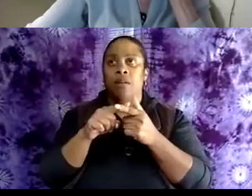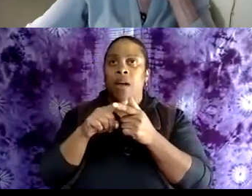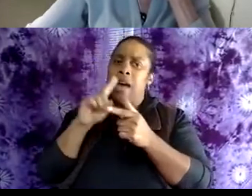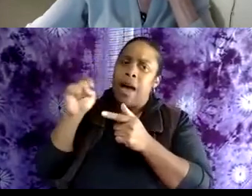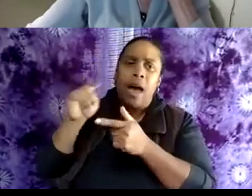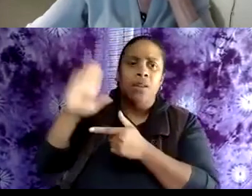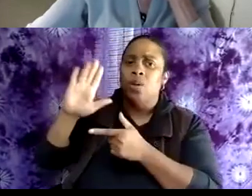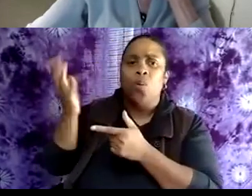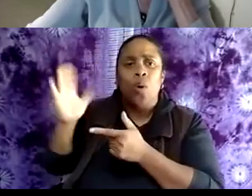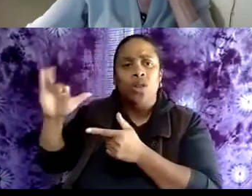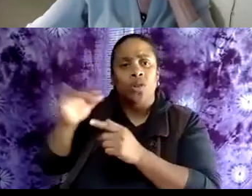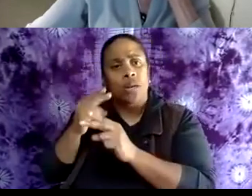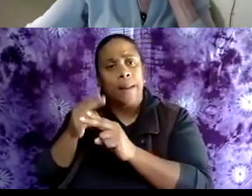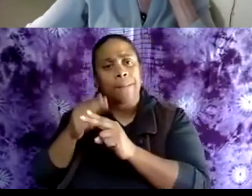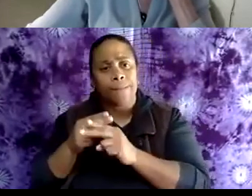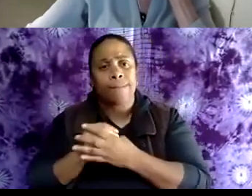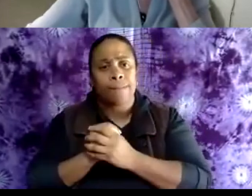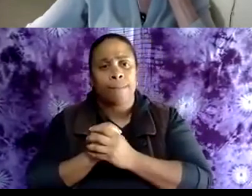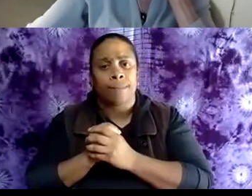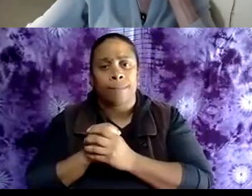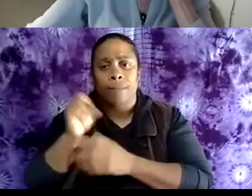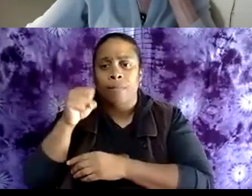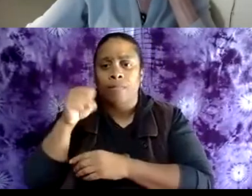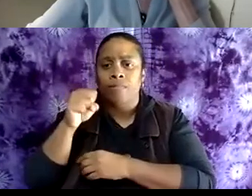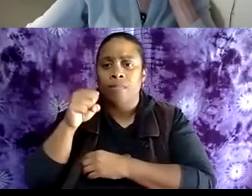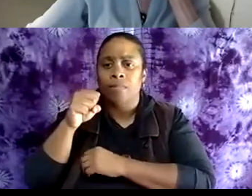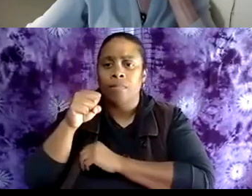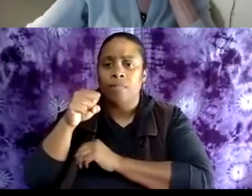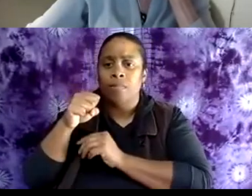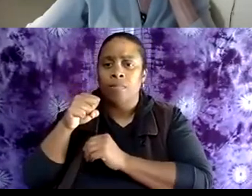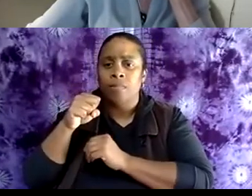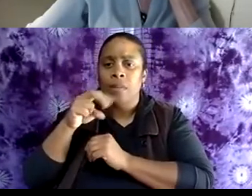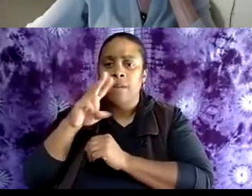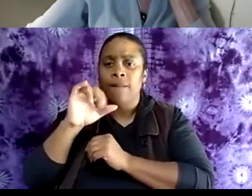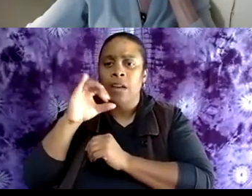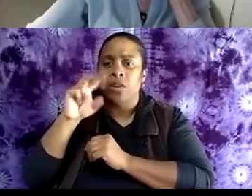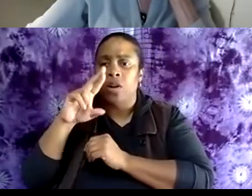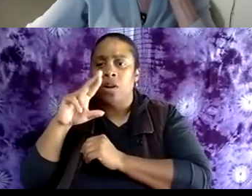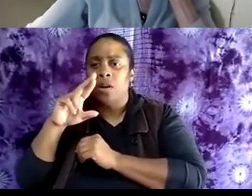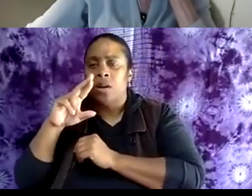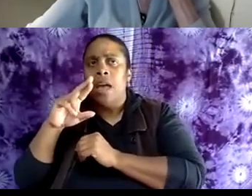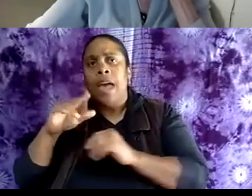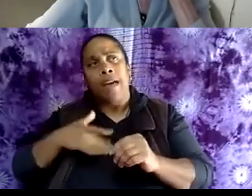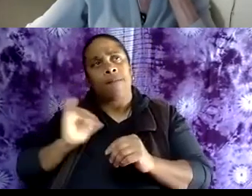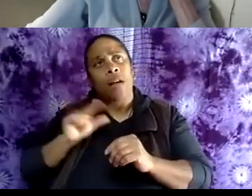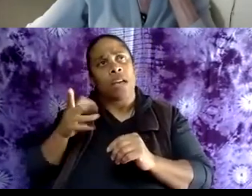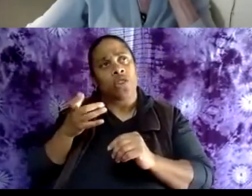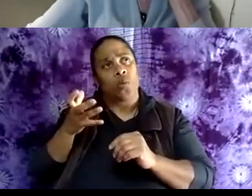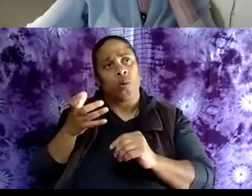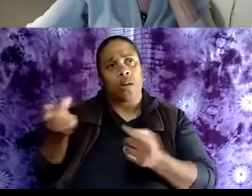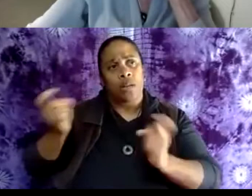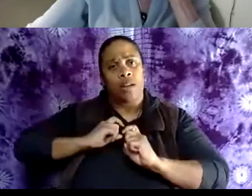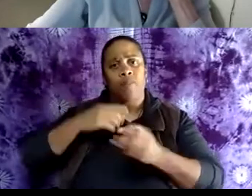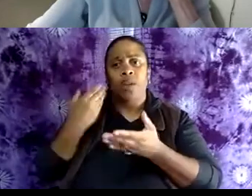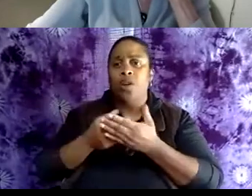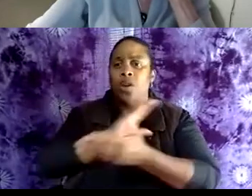name? Yeah. It felt like she wanted to give me good energy, but so what you're saying